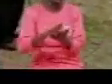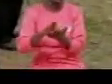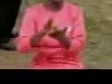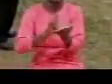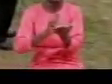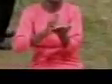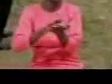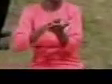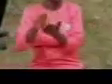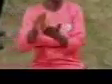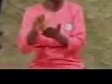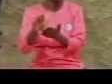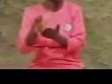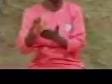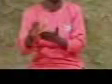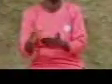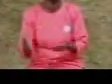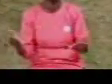Divine coincidence.